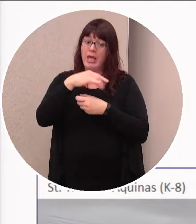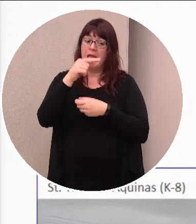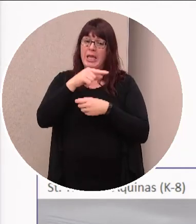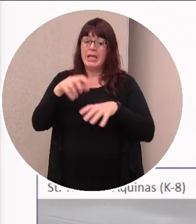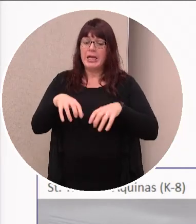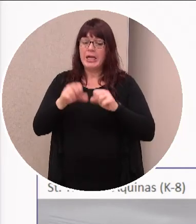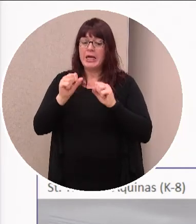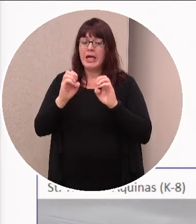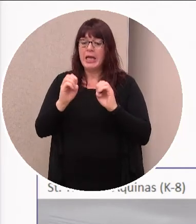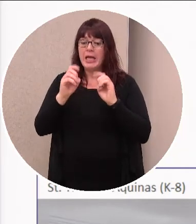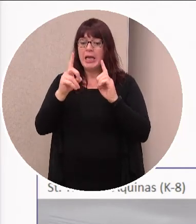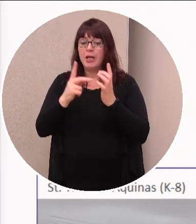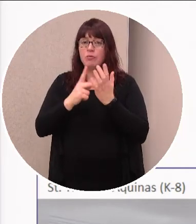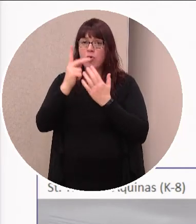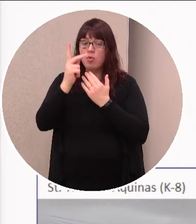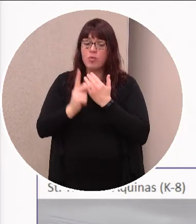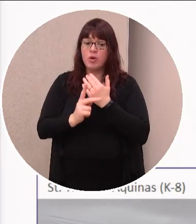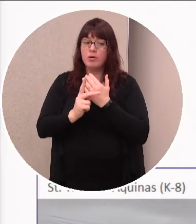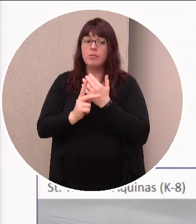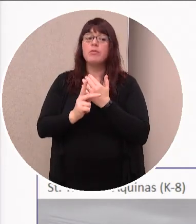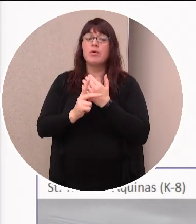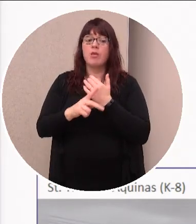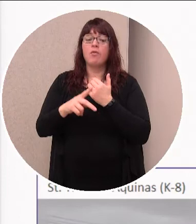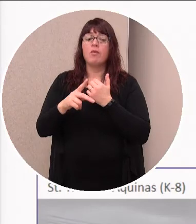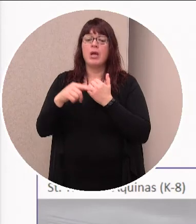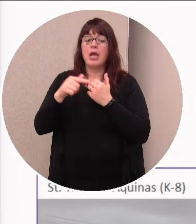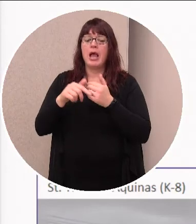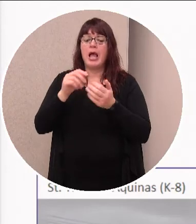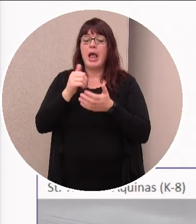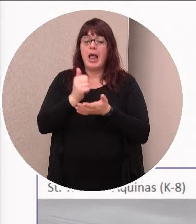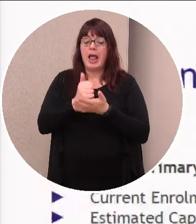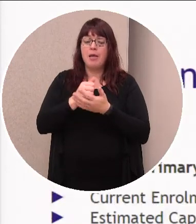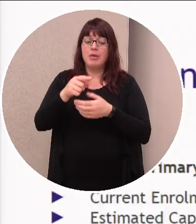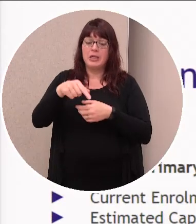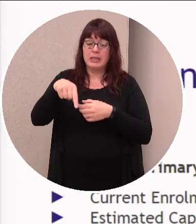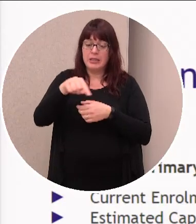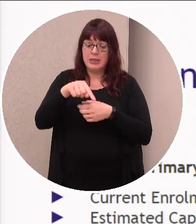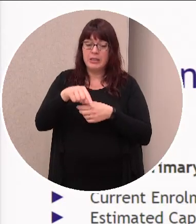education program there that enables them to achieve graduation.